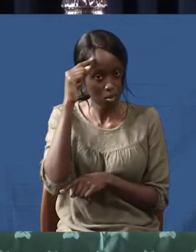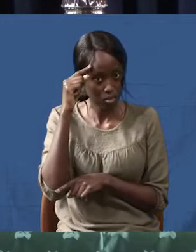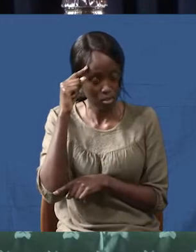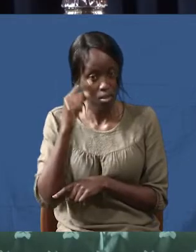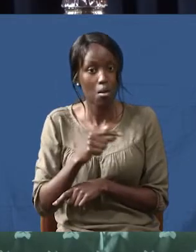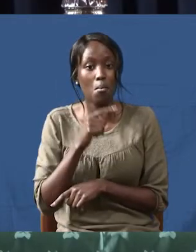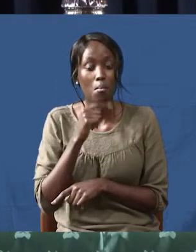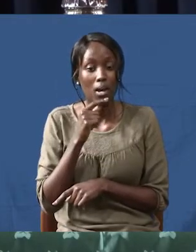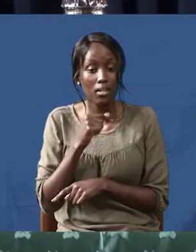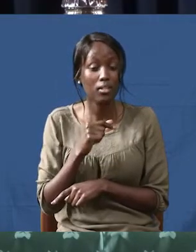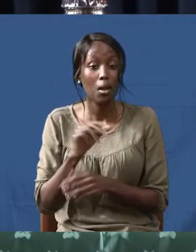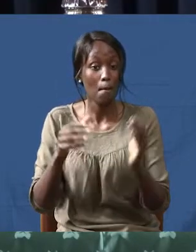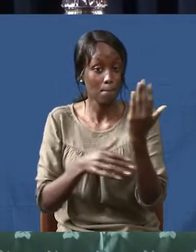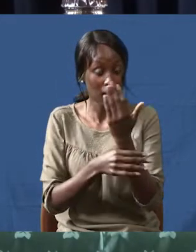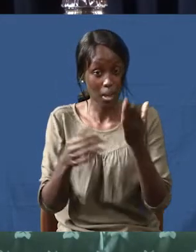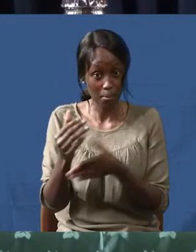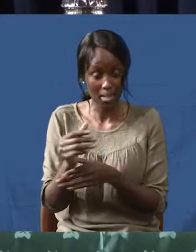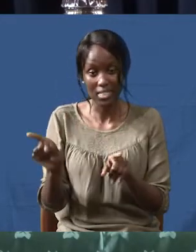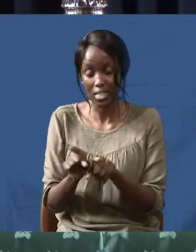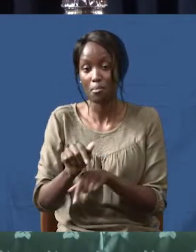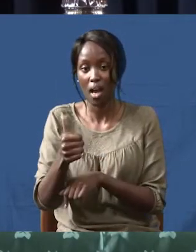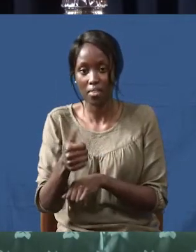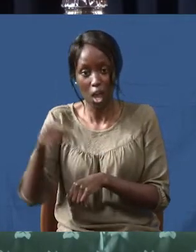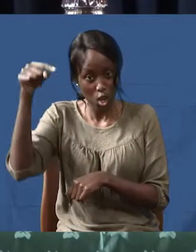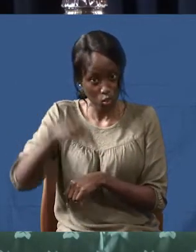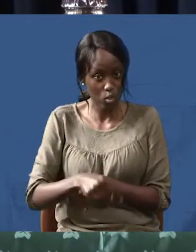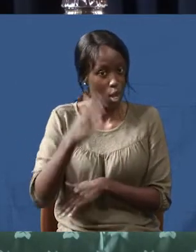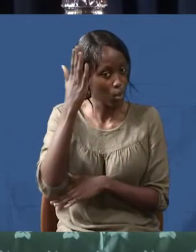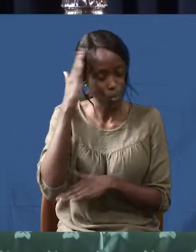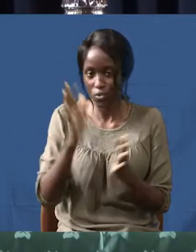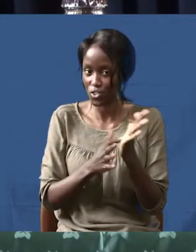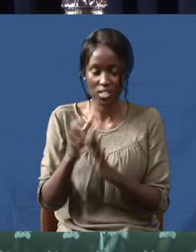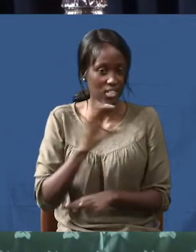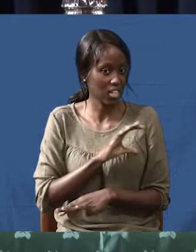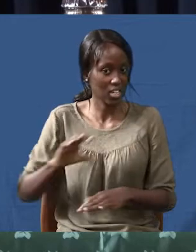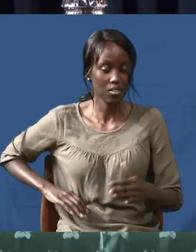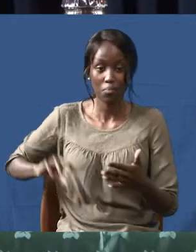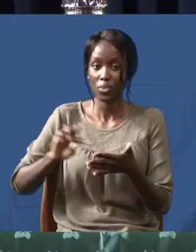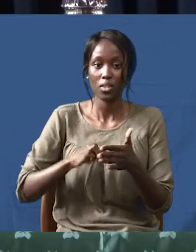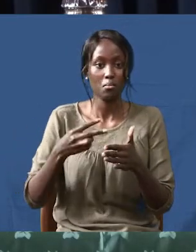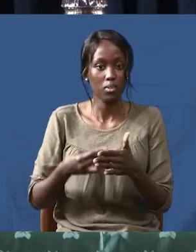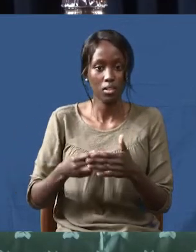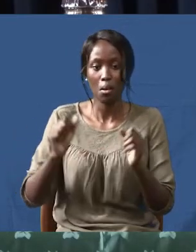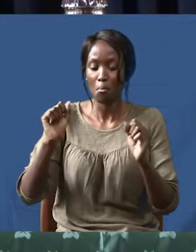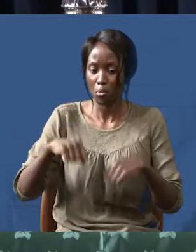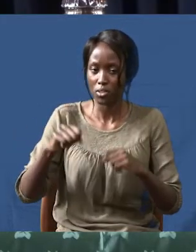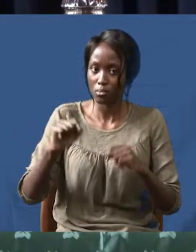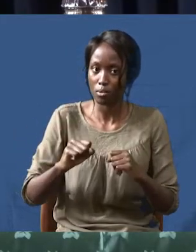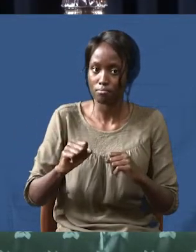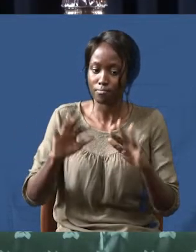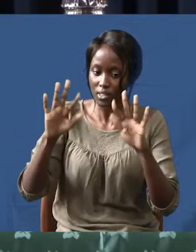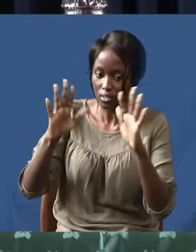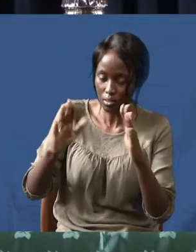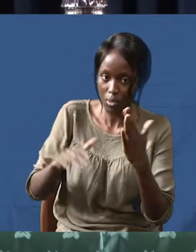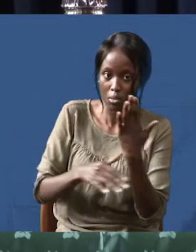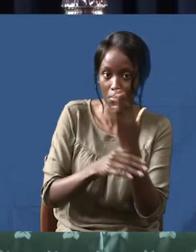him, today we know Jesus. So we can honor Barnabas